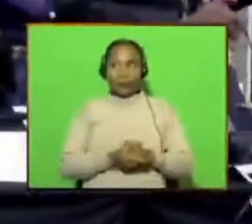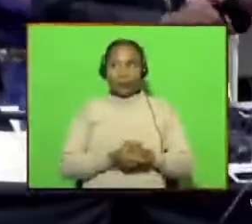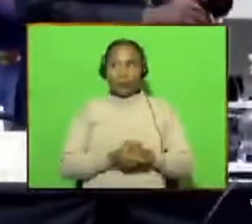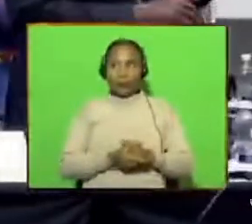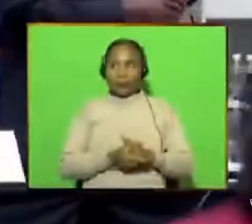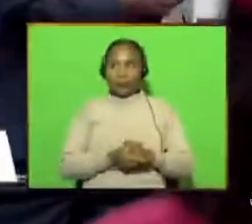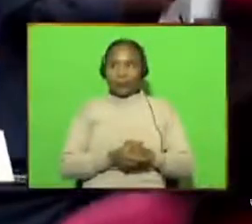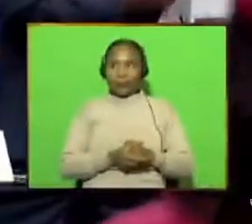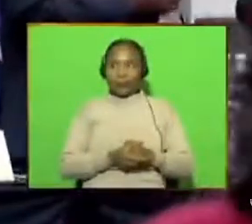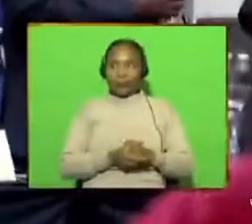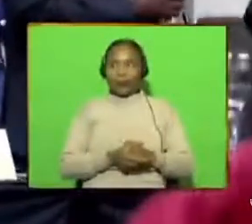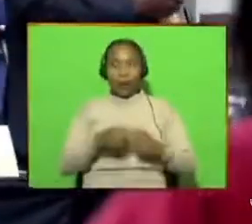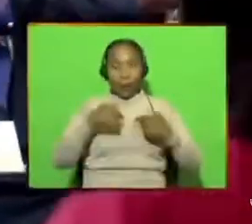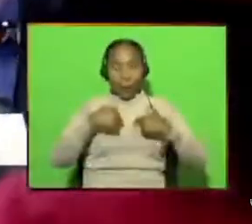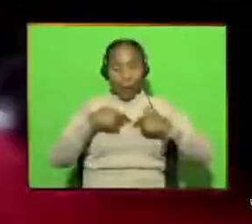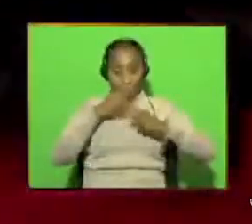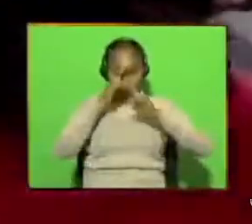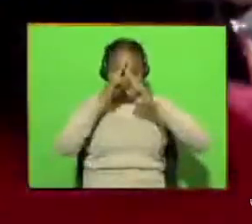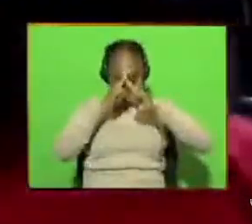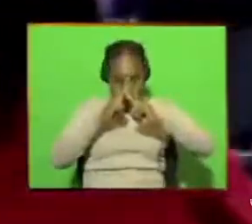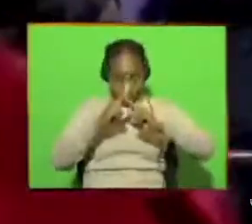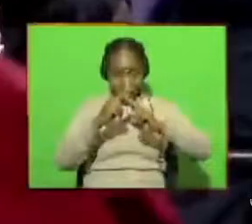I have the honor